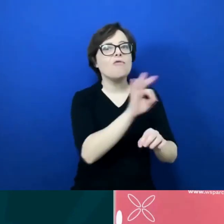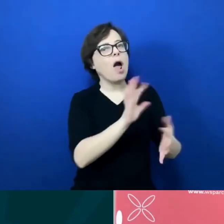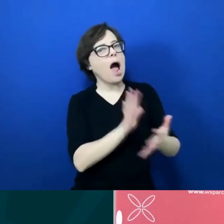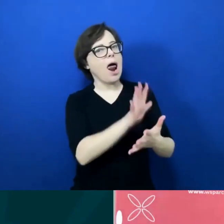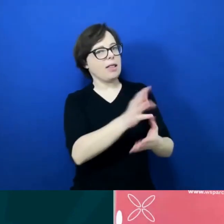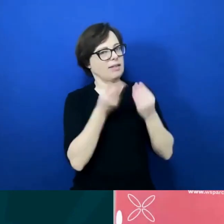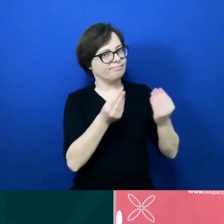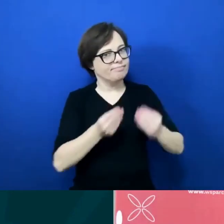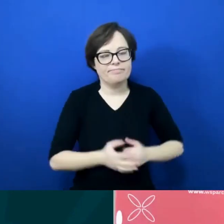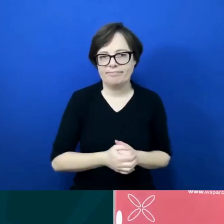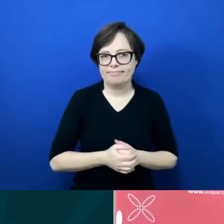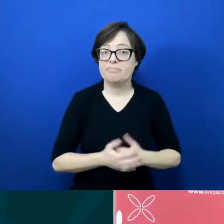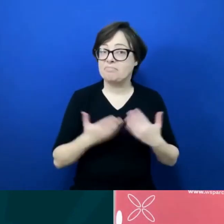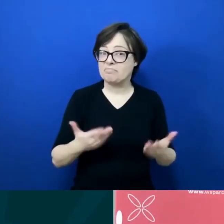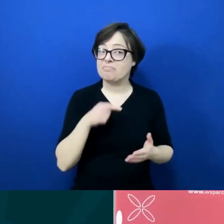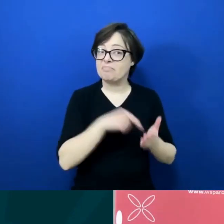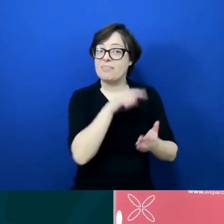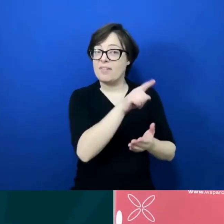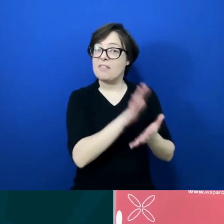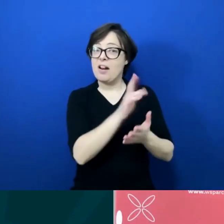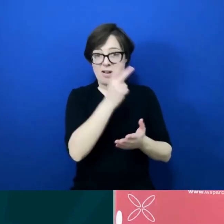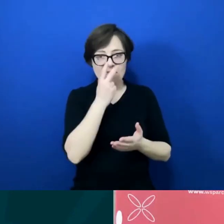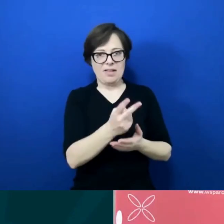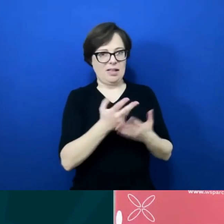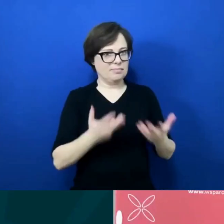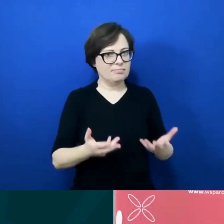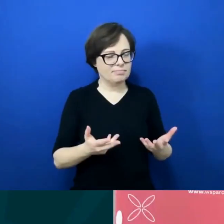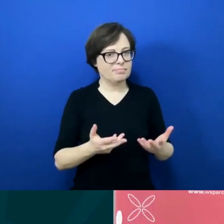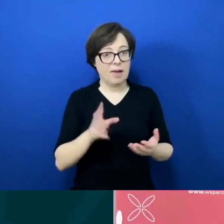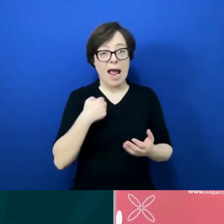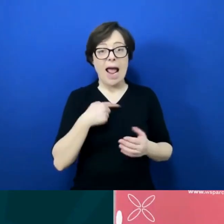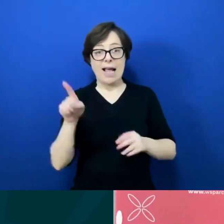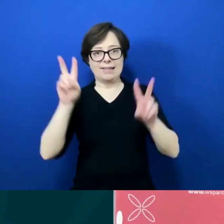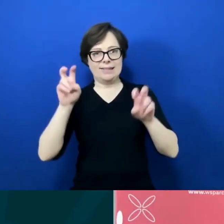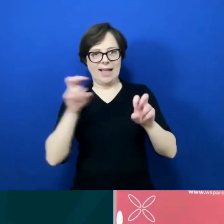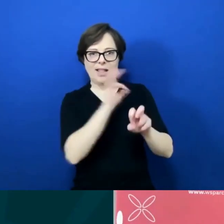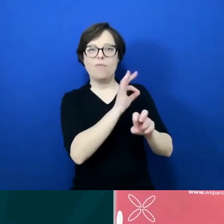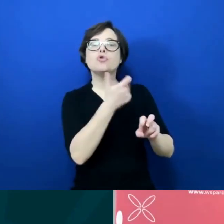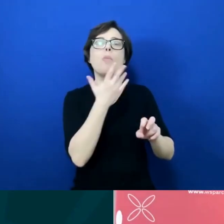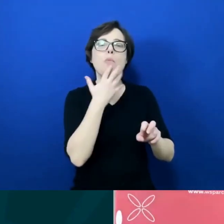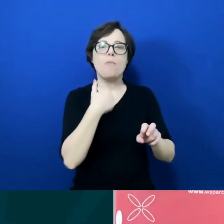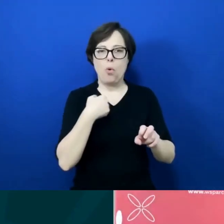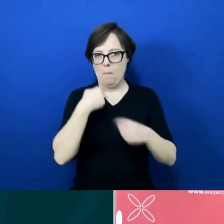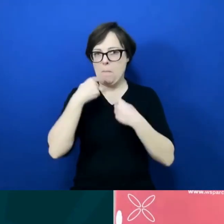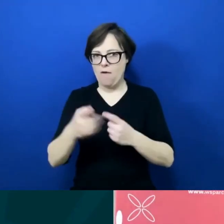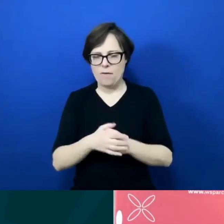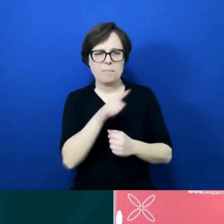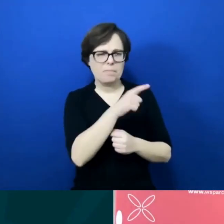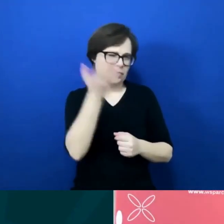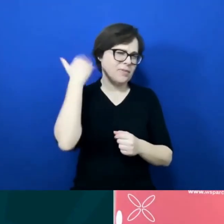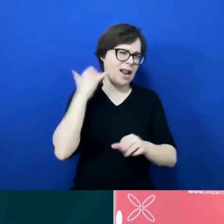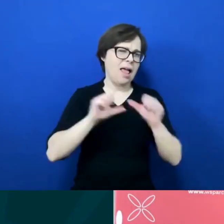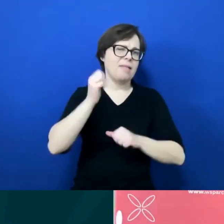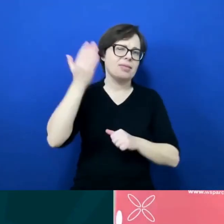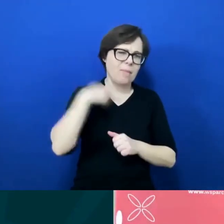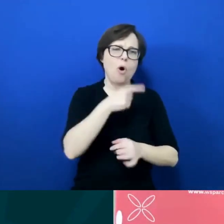and unique personality to it. We can see this personality in his approach to work. Let me quote his words